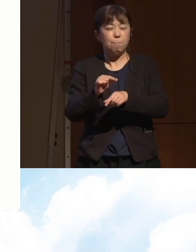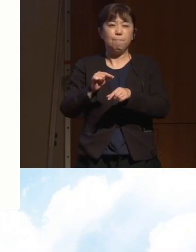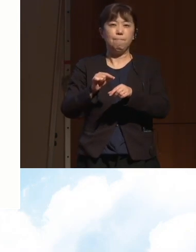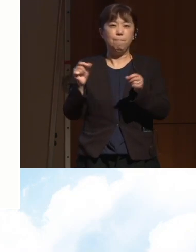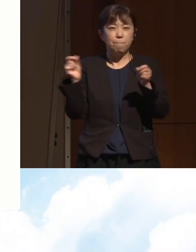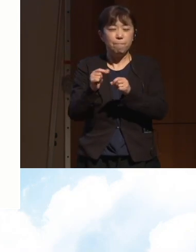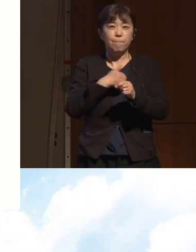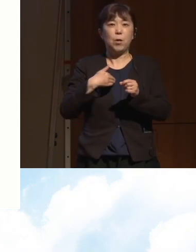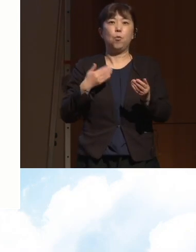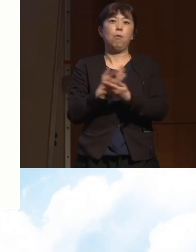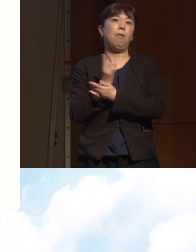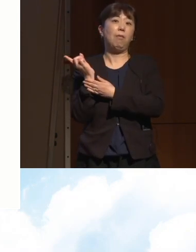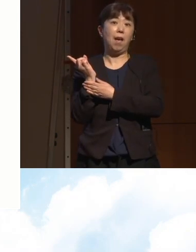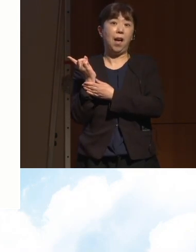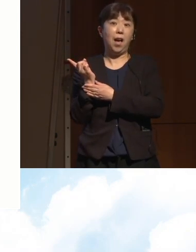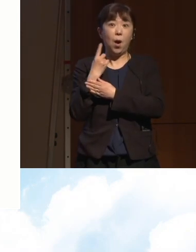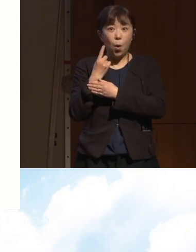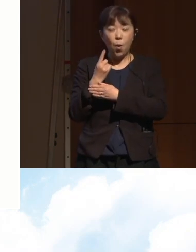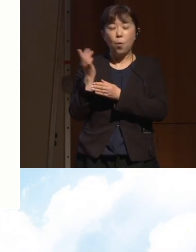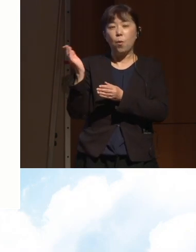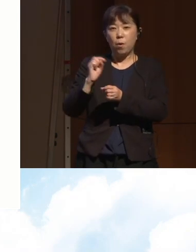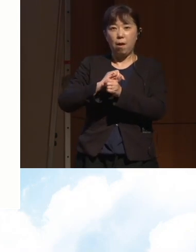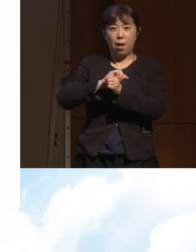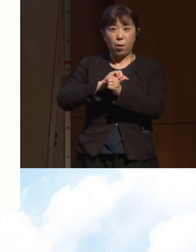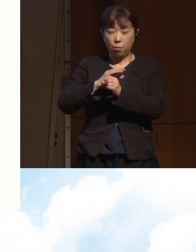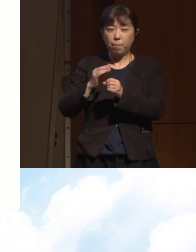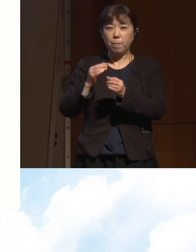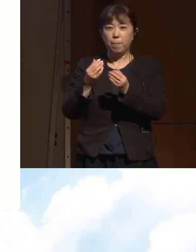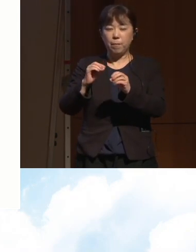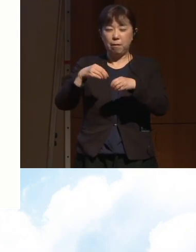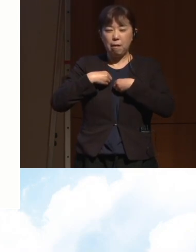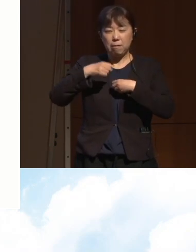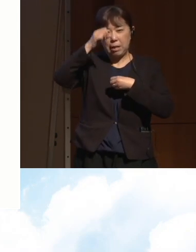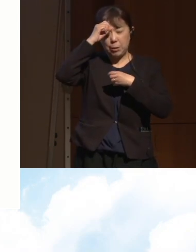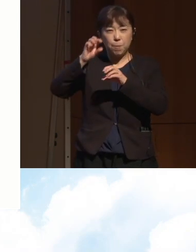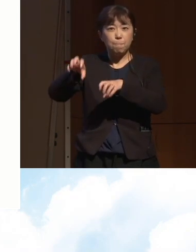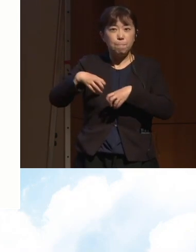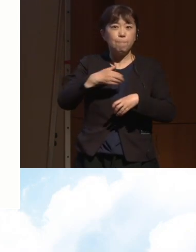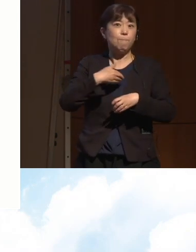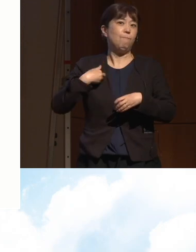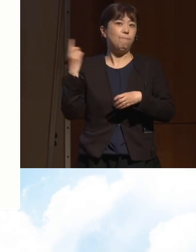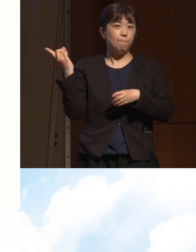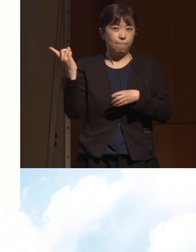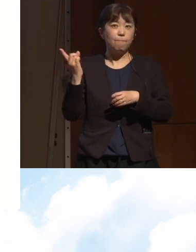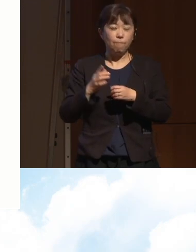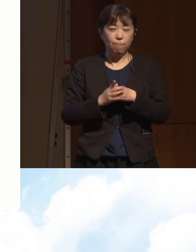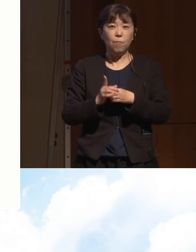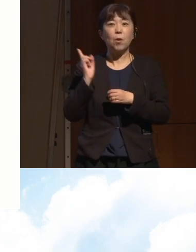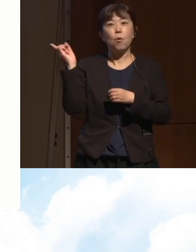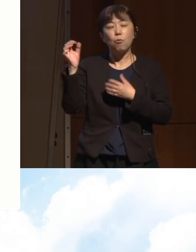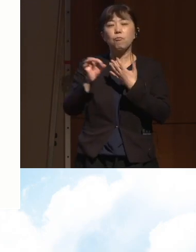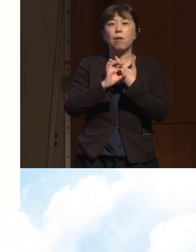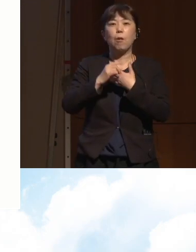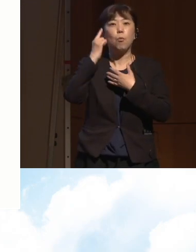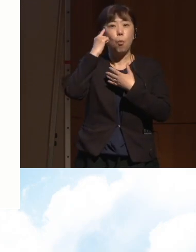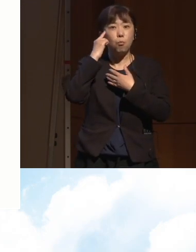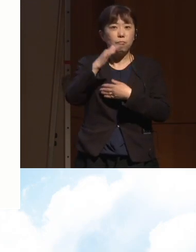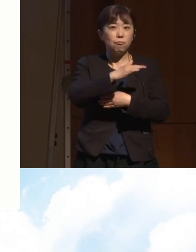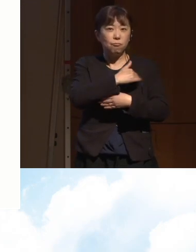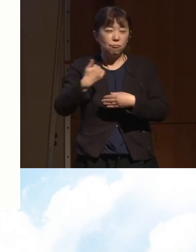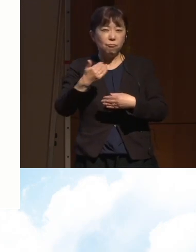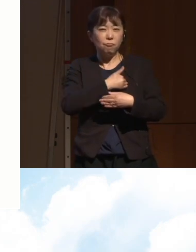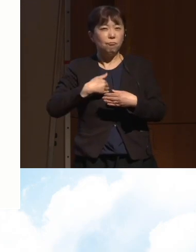it. And I think it is a reasonable and valid analogy for thinking about what we can accomplish in the clinical